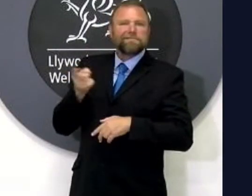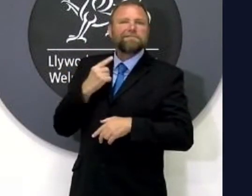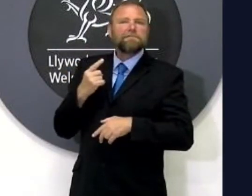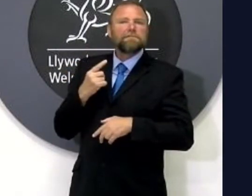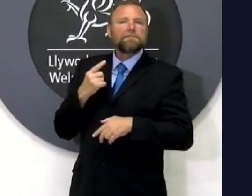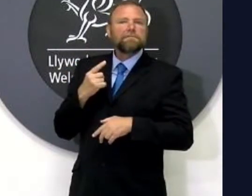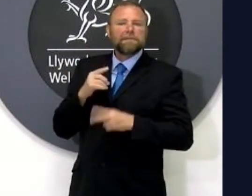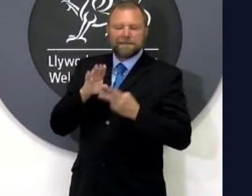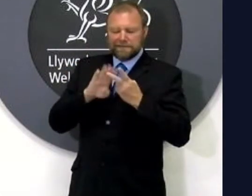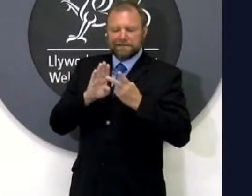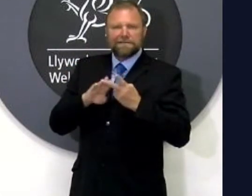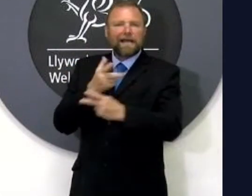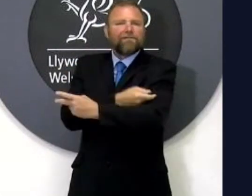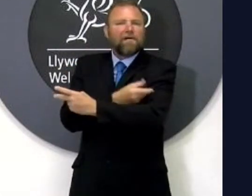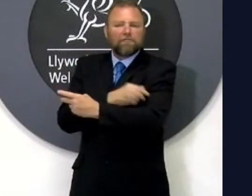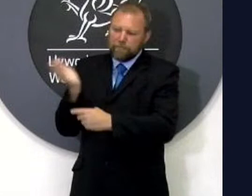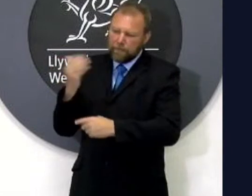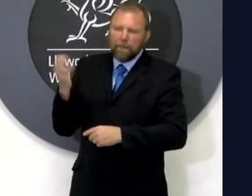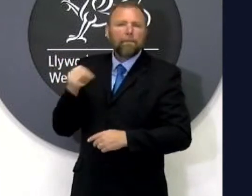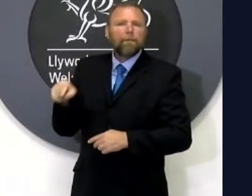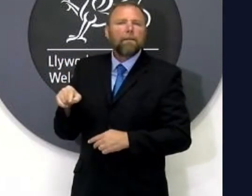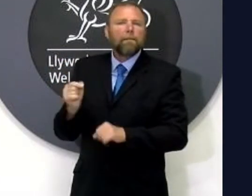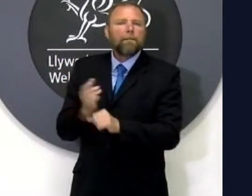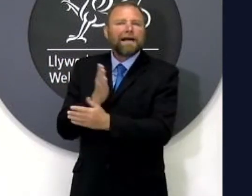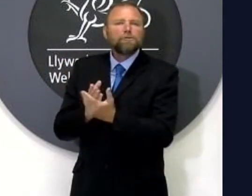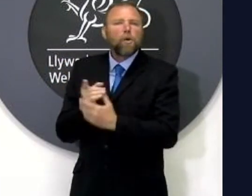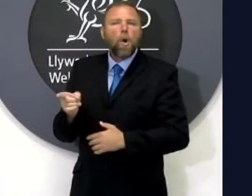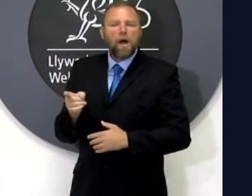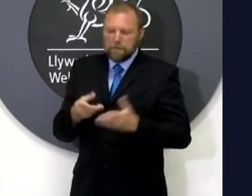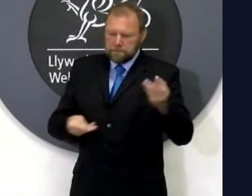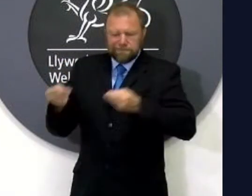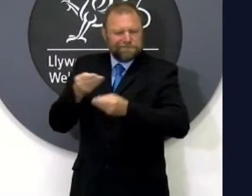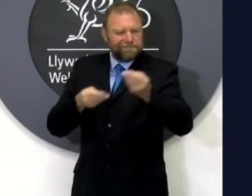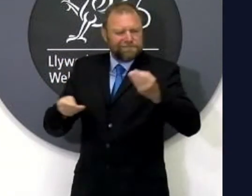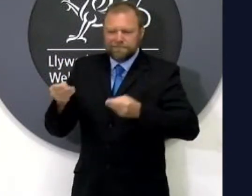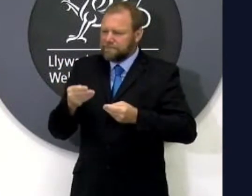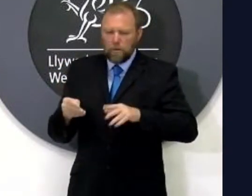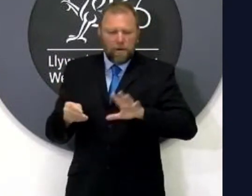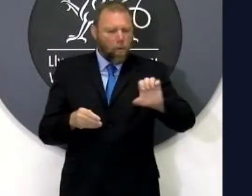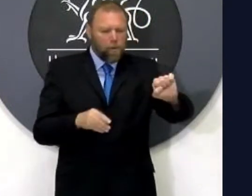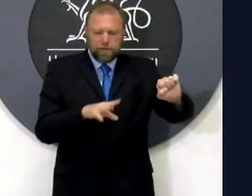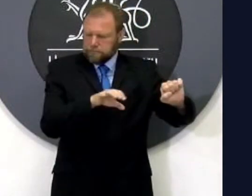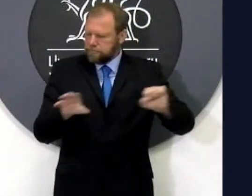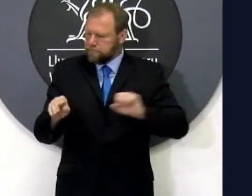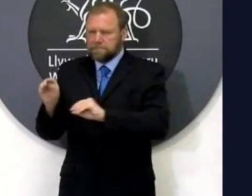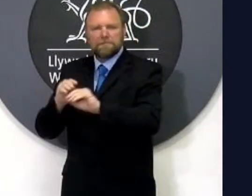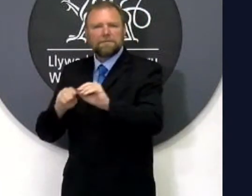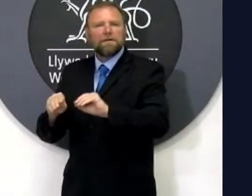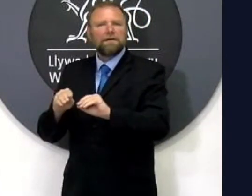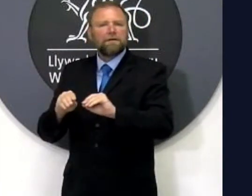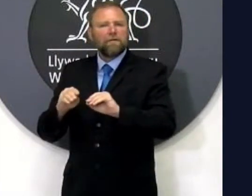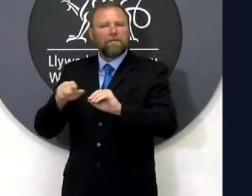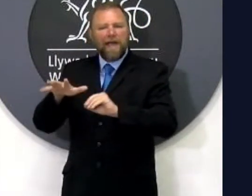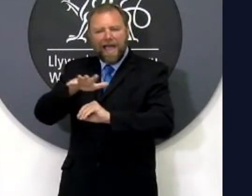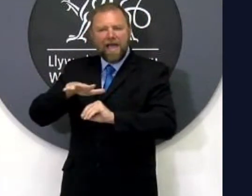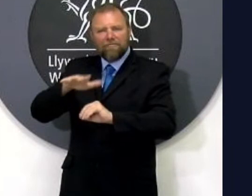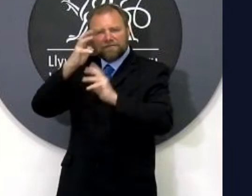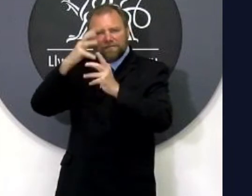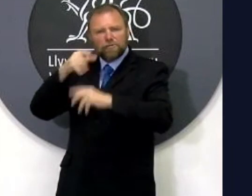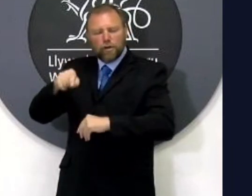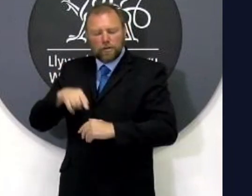their vaccine supplies around and to provide second vaccine doses earlier in areas of concern if